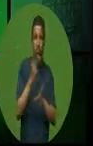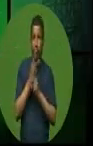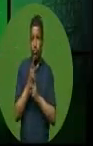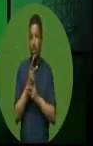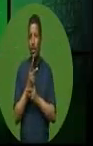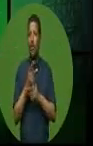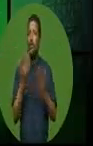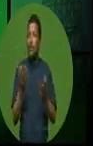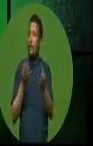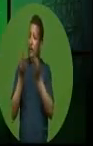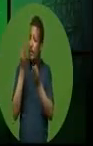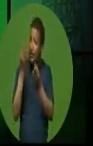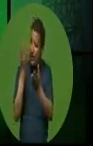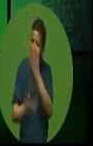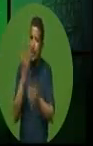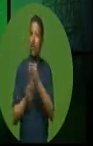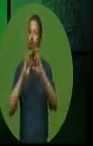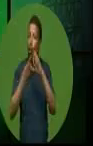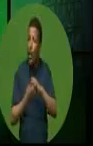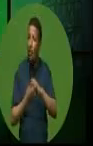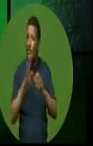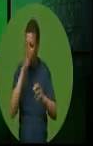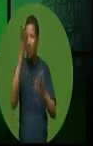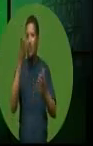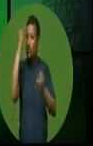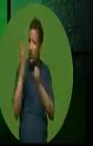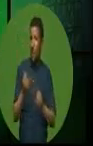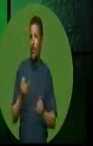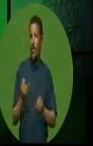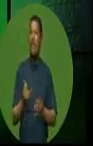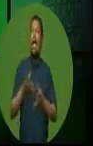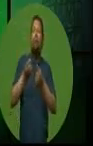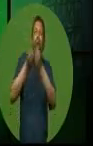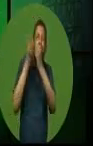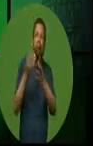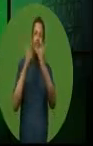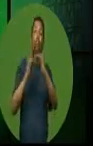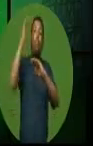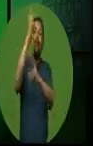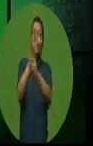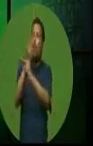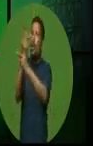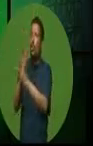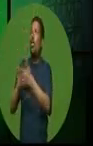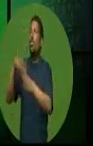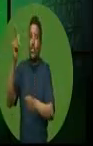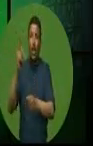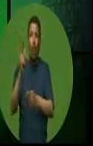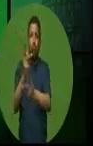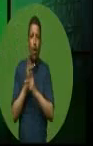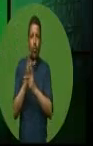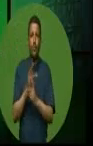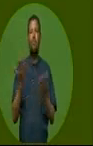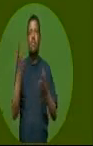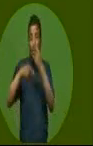groups, discuss the problems that arise as a result of excessive domestic or external government